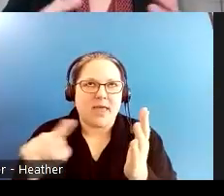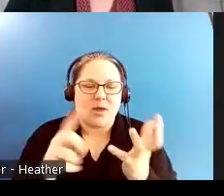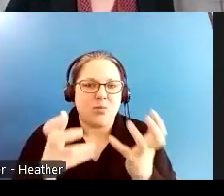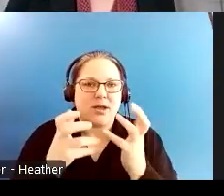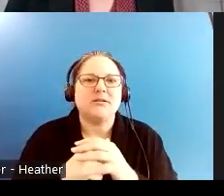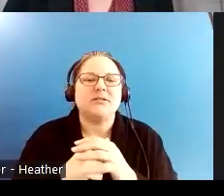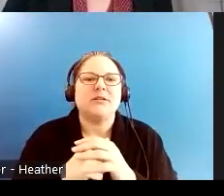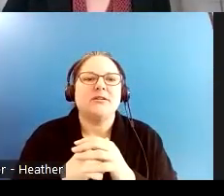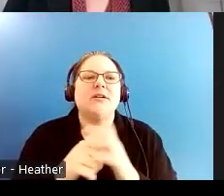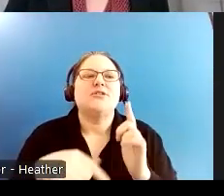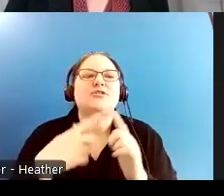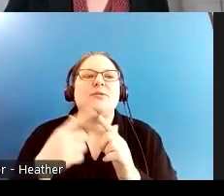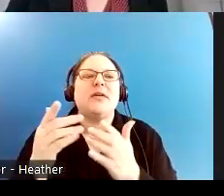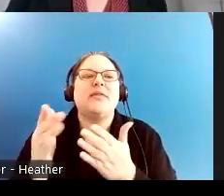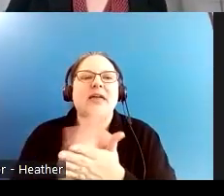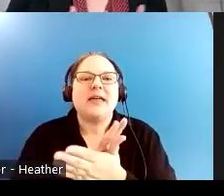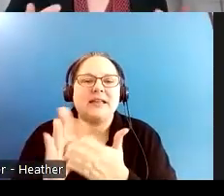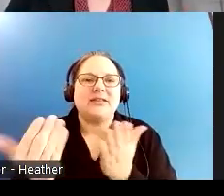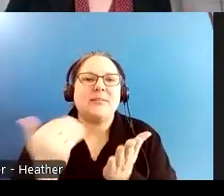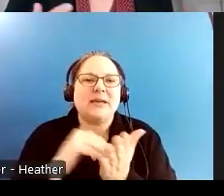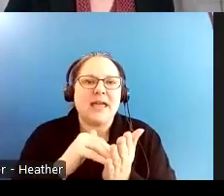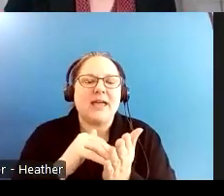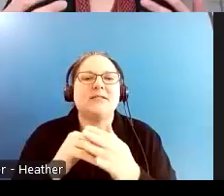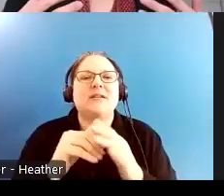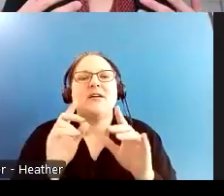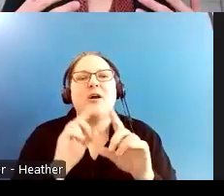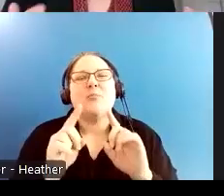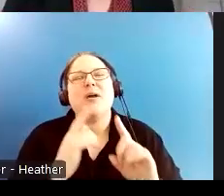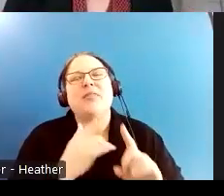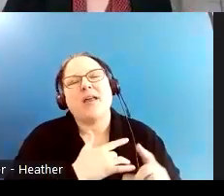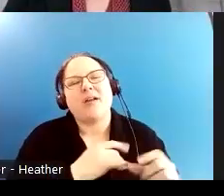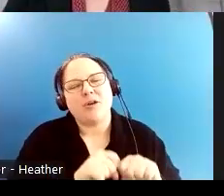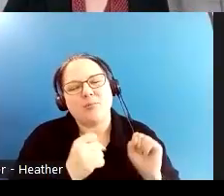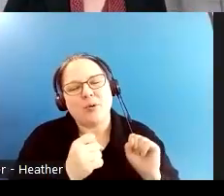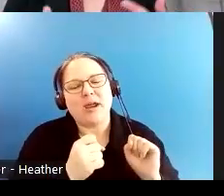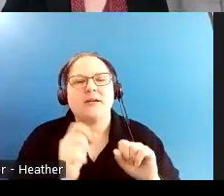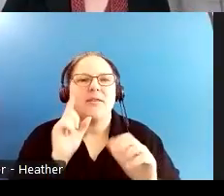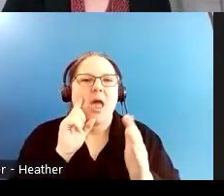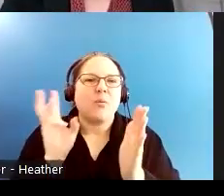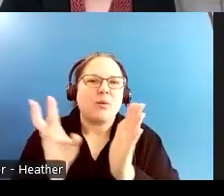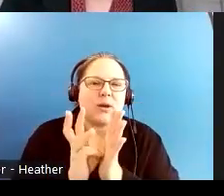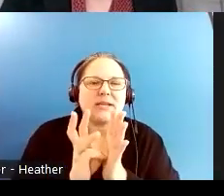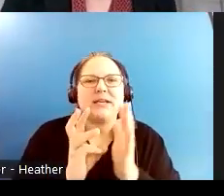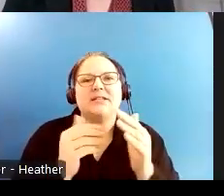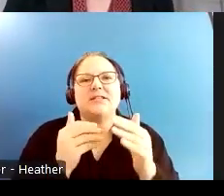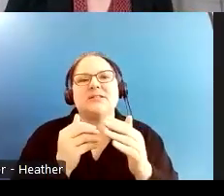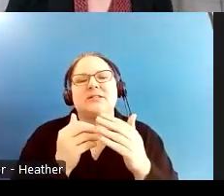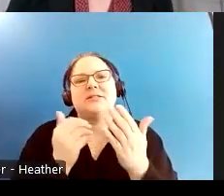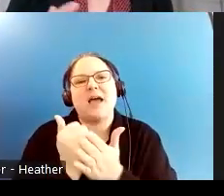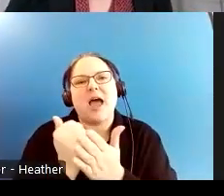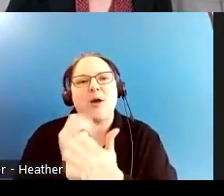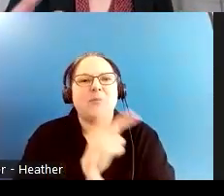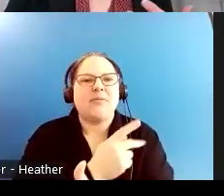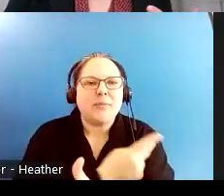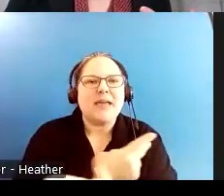these belongings again the next week. But just some of the kind of heartbreak that we witness and go along with our patients by just